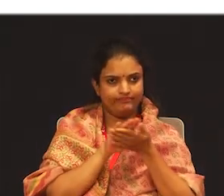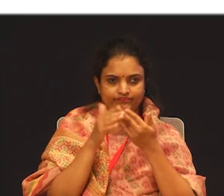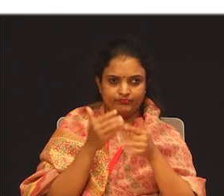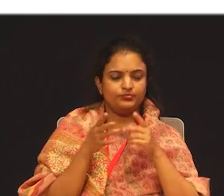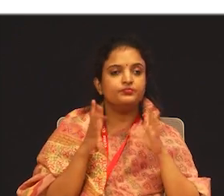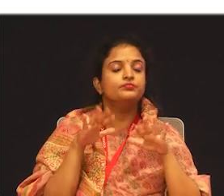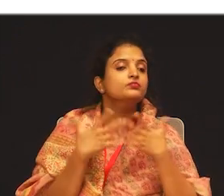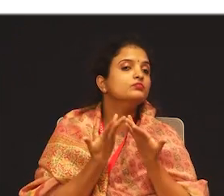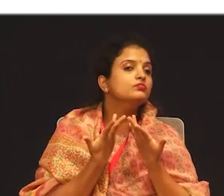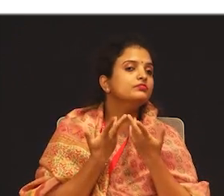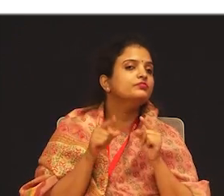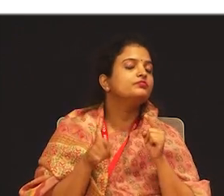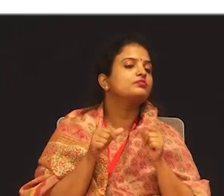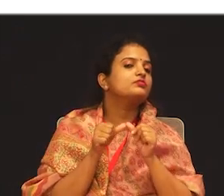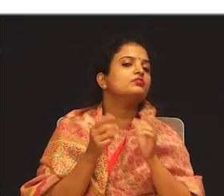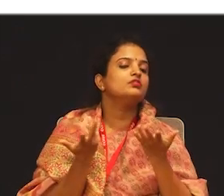what can we infer?